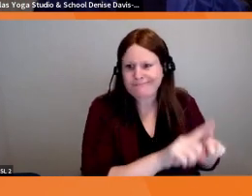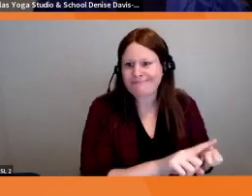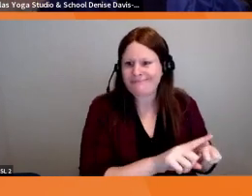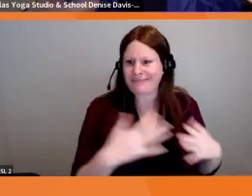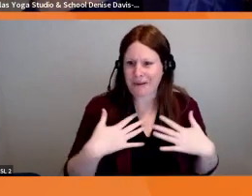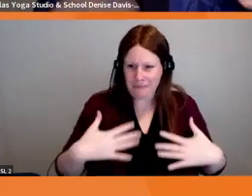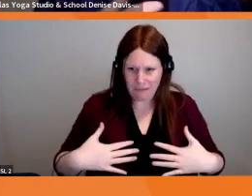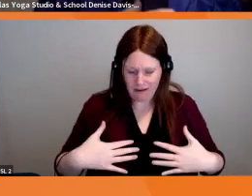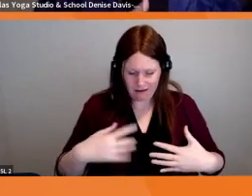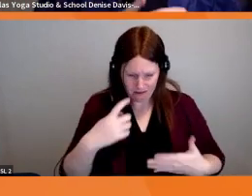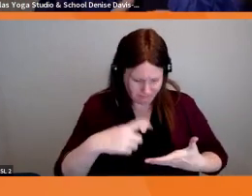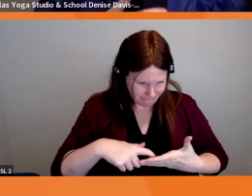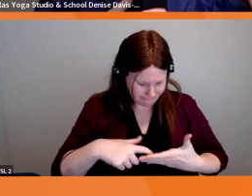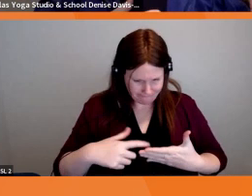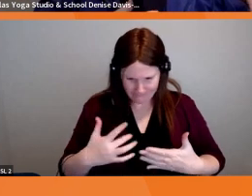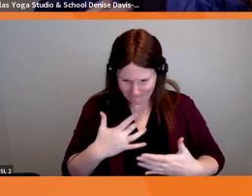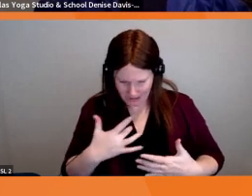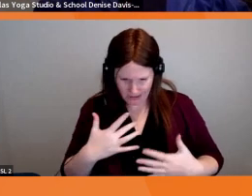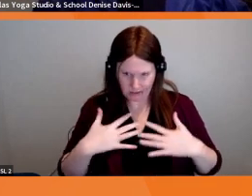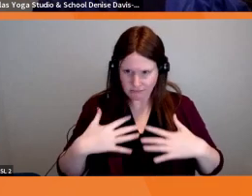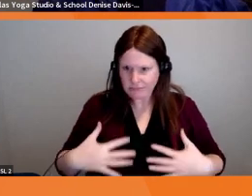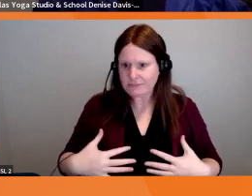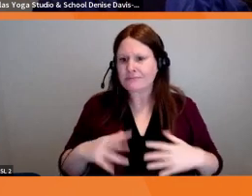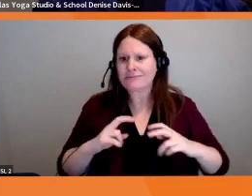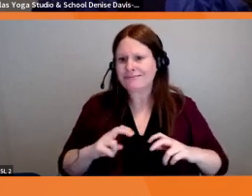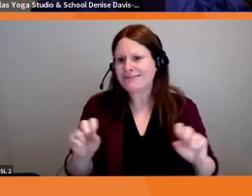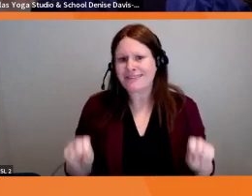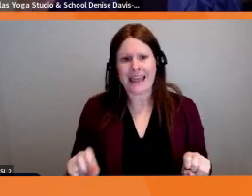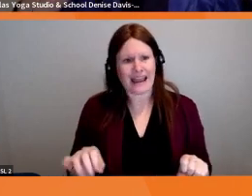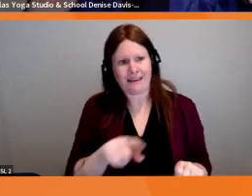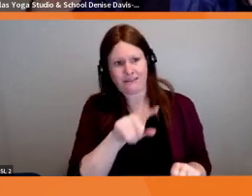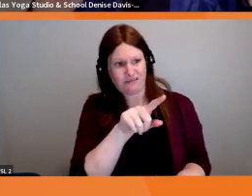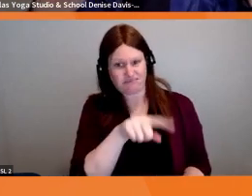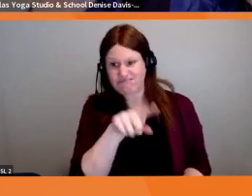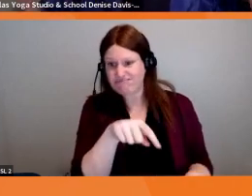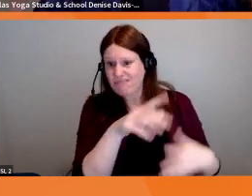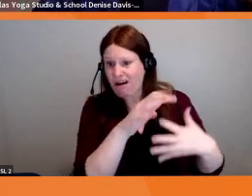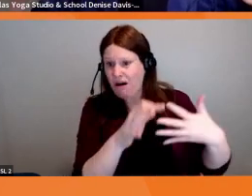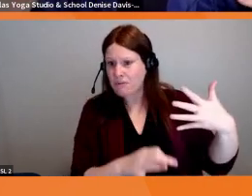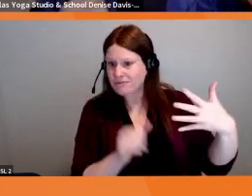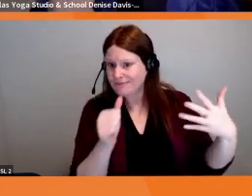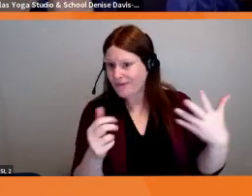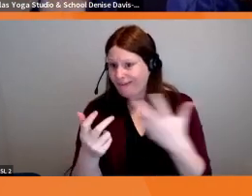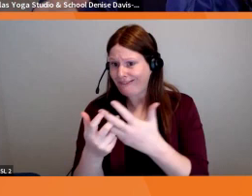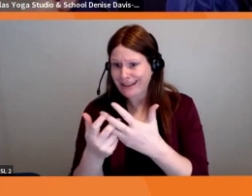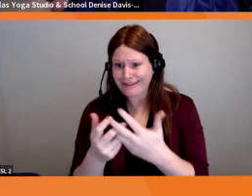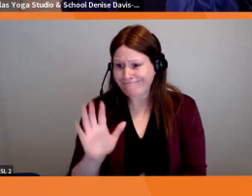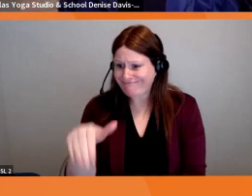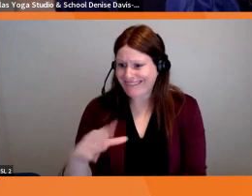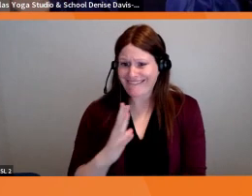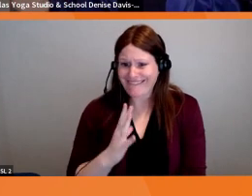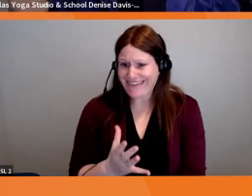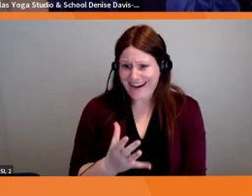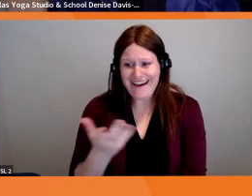mental health. If these kind of things that we're talking about today are not adequate to your needs, I love that too, Barbara. Walking